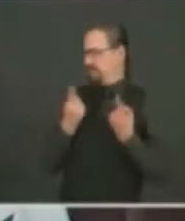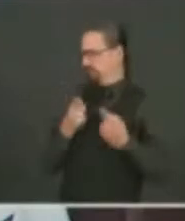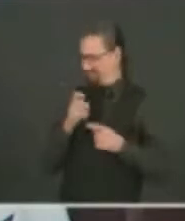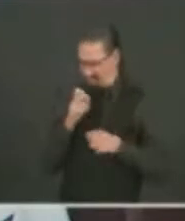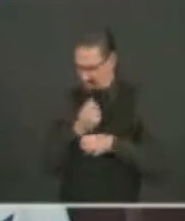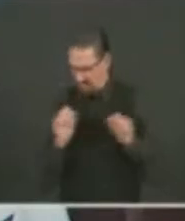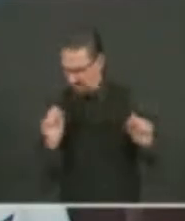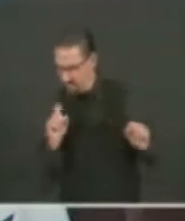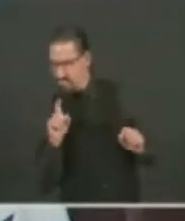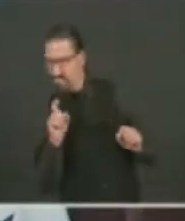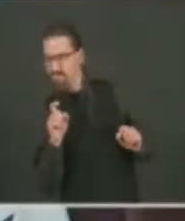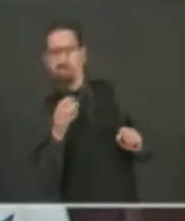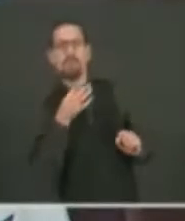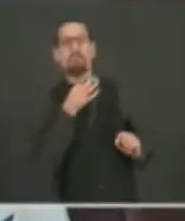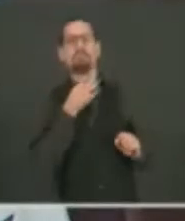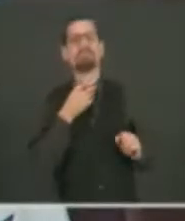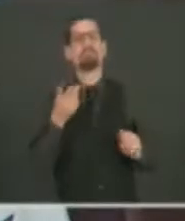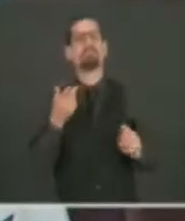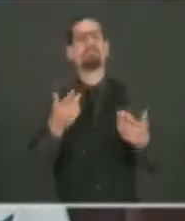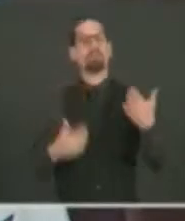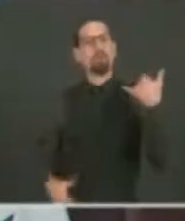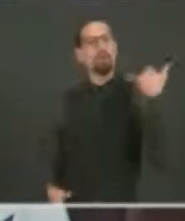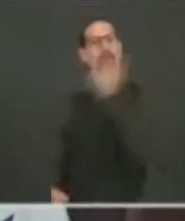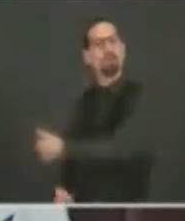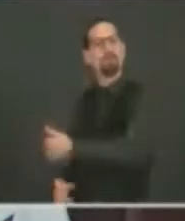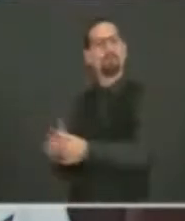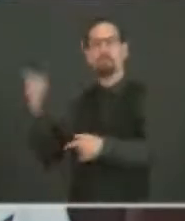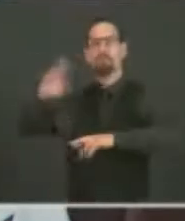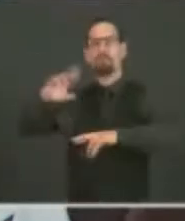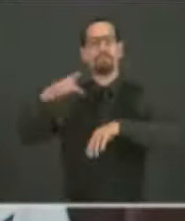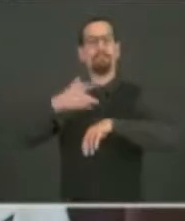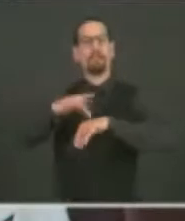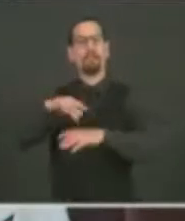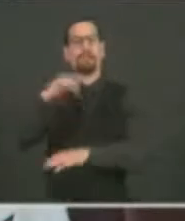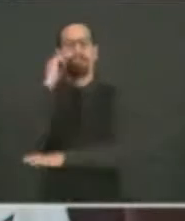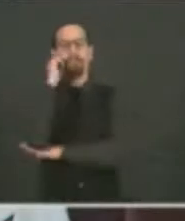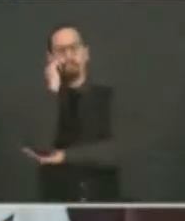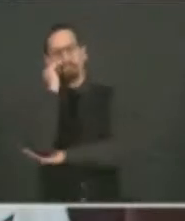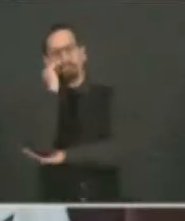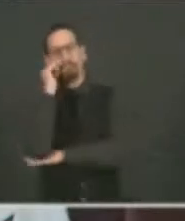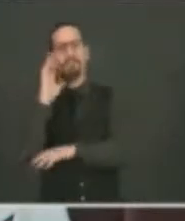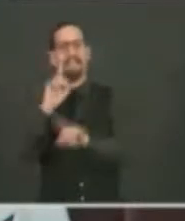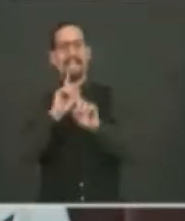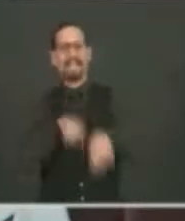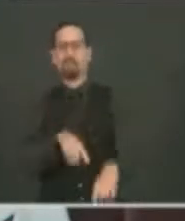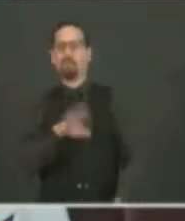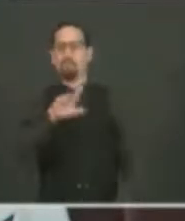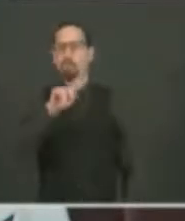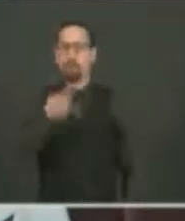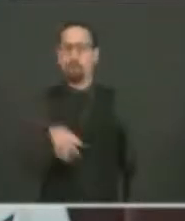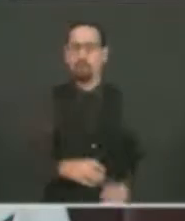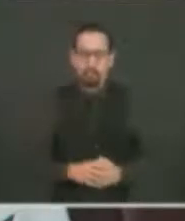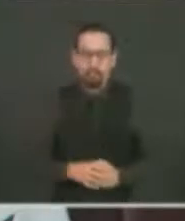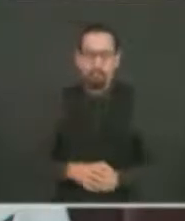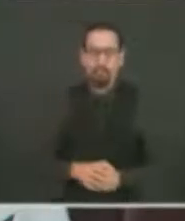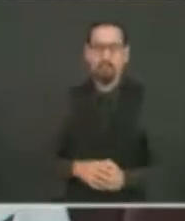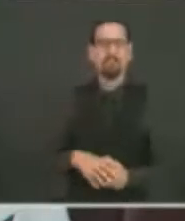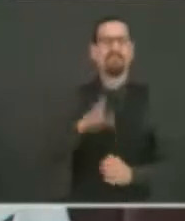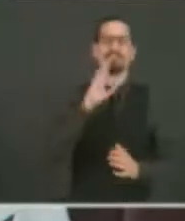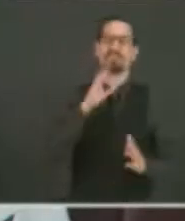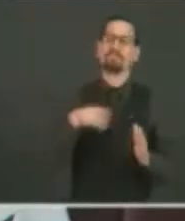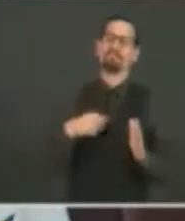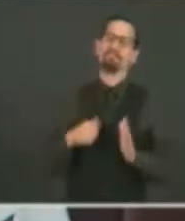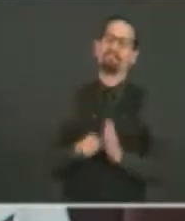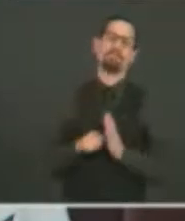They want to help you. They want you to call them. It's an impressive operation. I wish everybody could see it. They are there